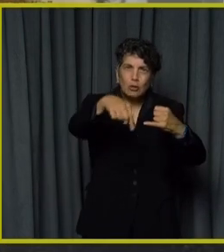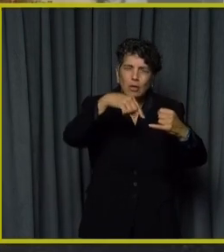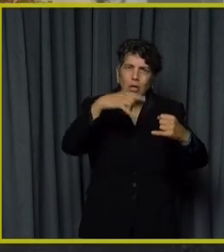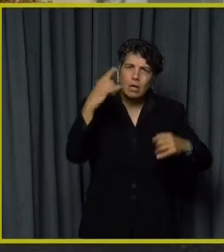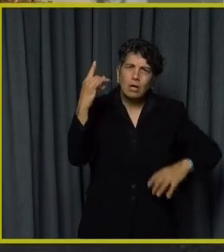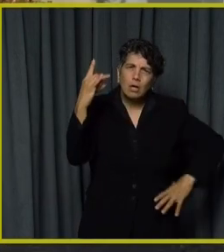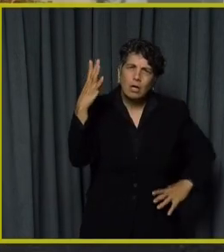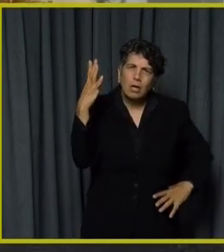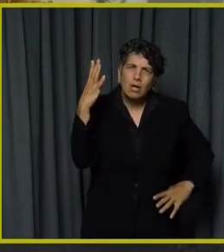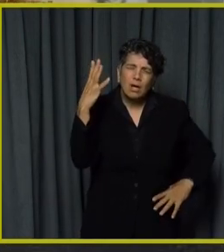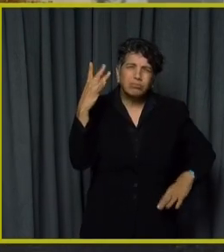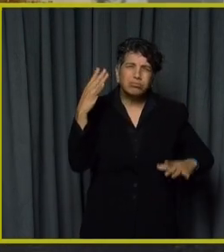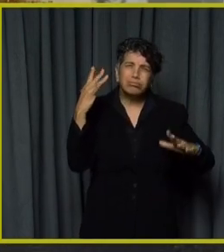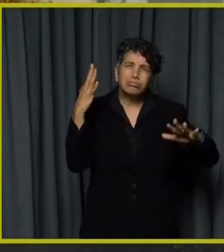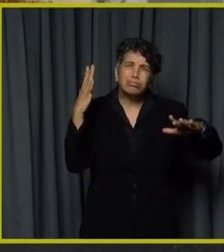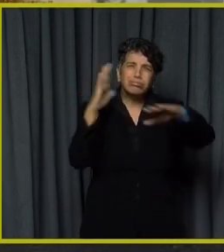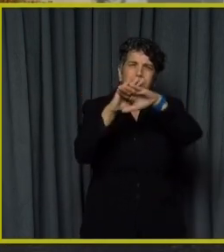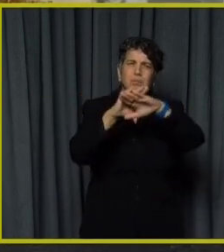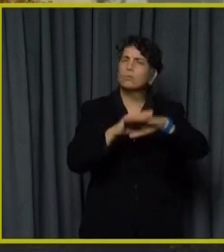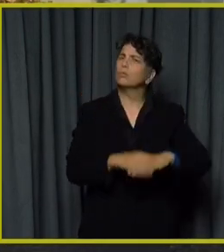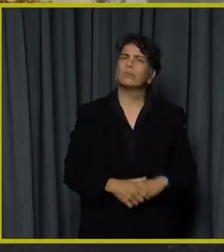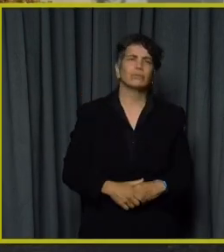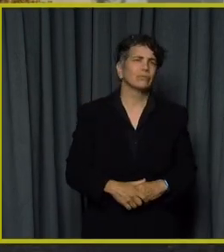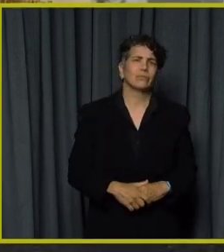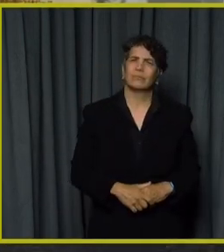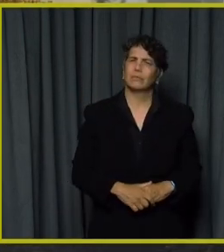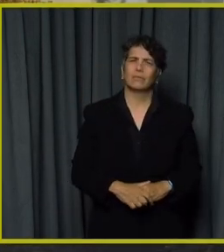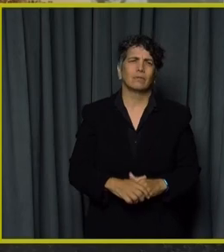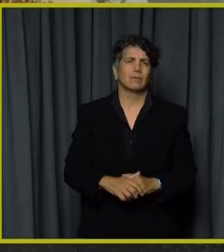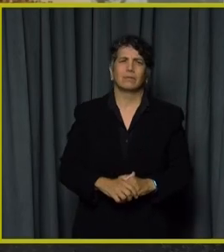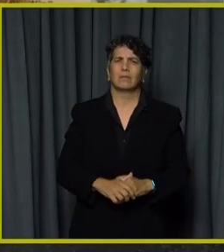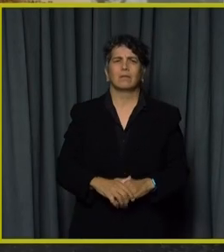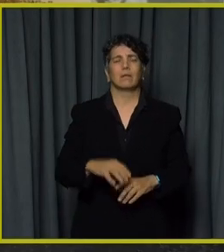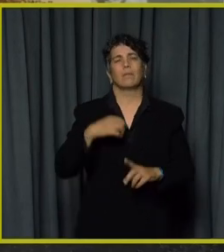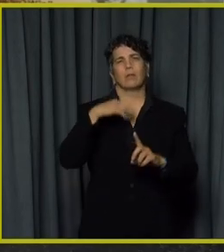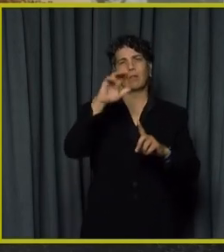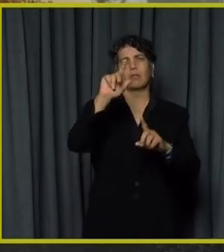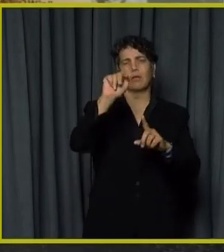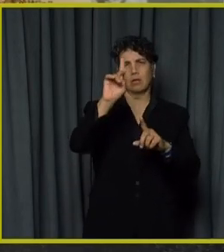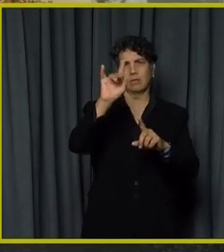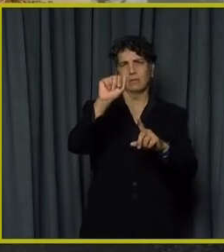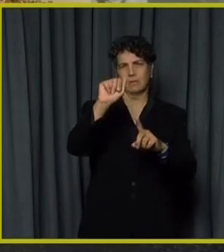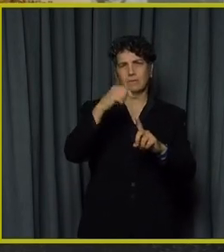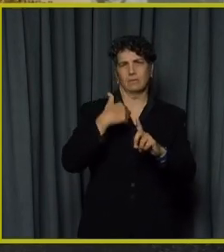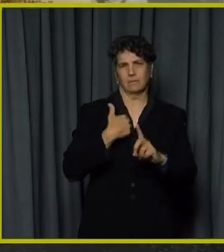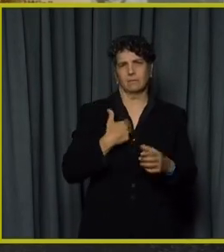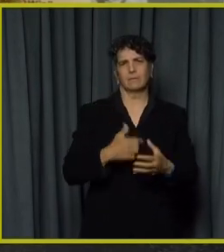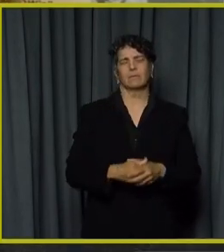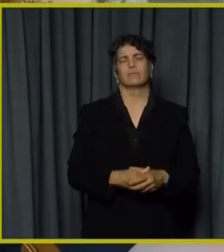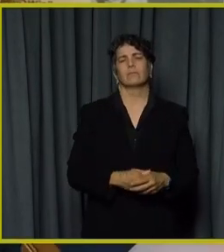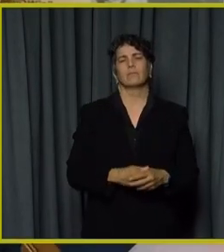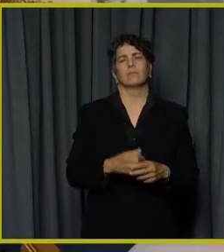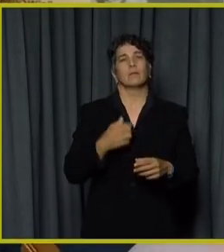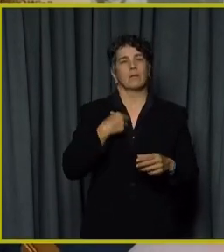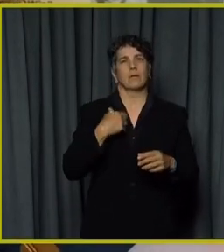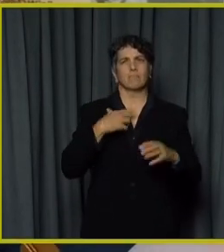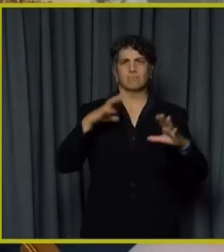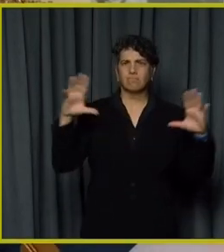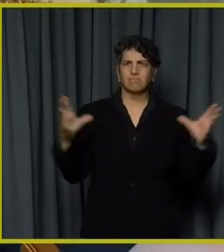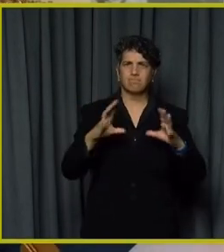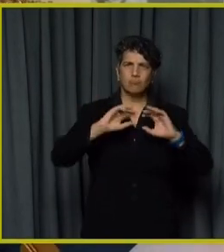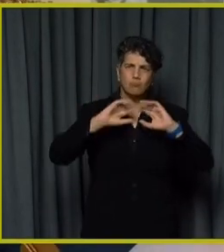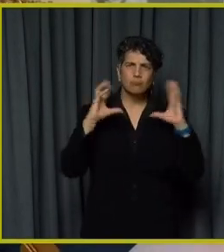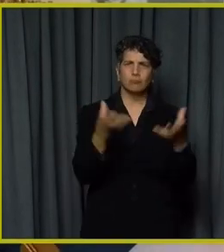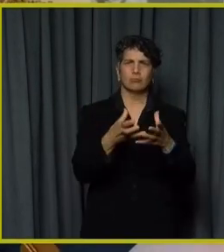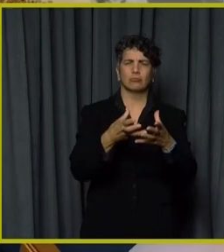name is Claudia de la Cruz, and I'm an organizer, a theologian, and a mother. And as someone who